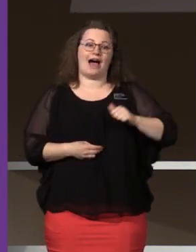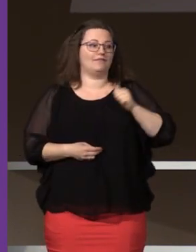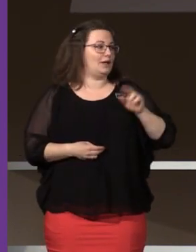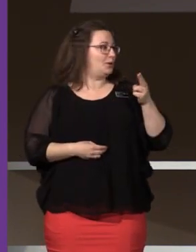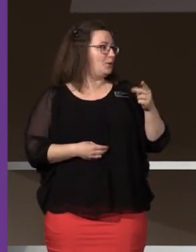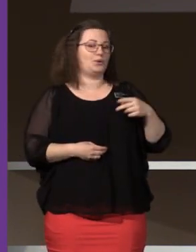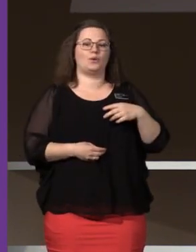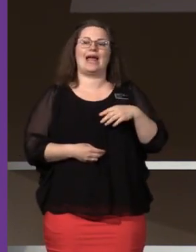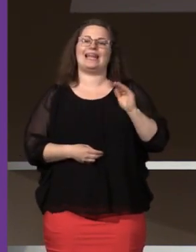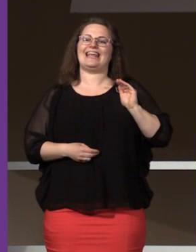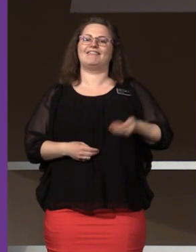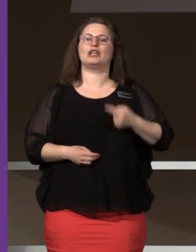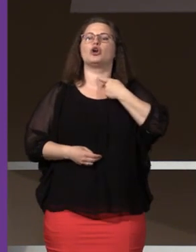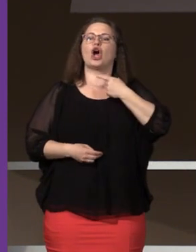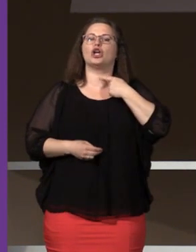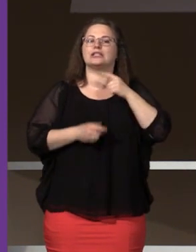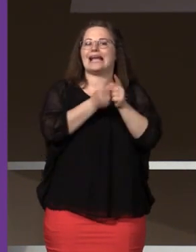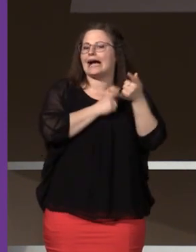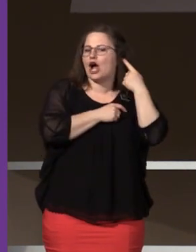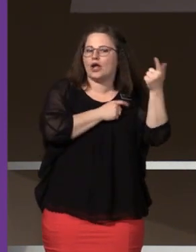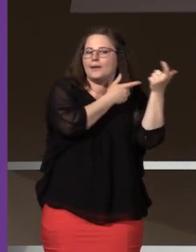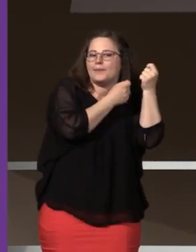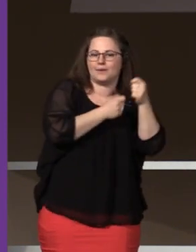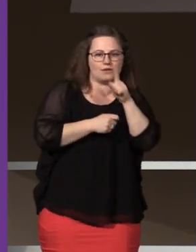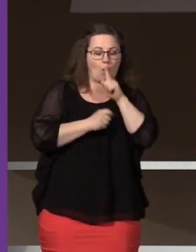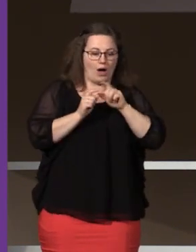lovely lady voice, which you might be able to hear.